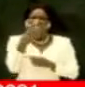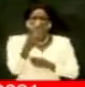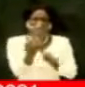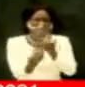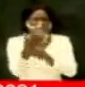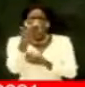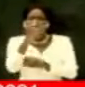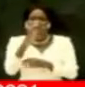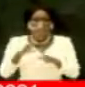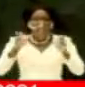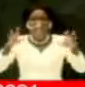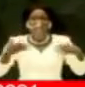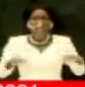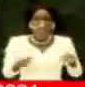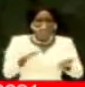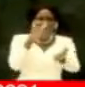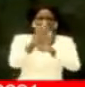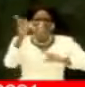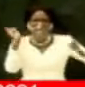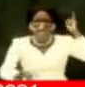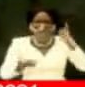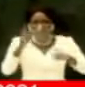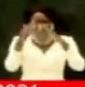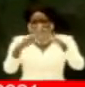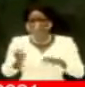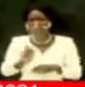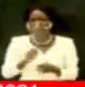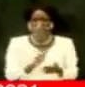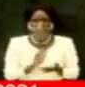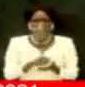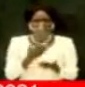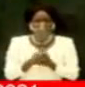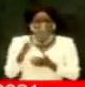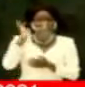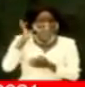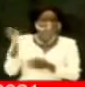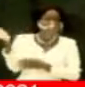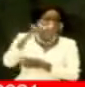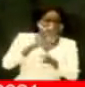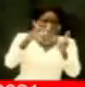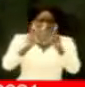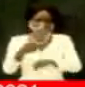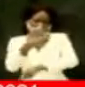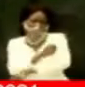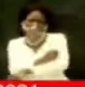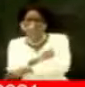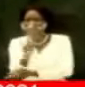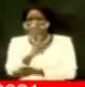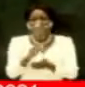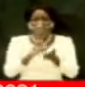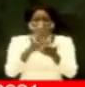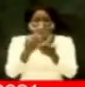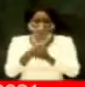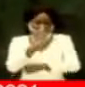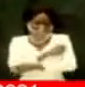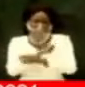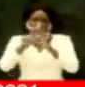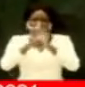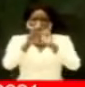manta, kutazopazika utatawa kusikulu, atijifuwa kubola bola kubaya katemera. Katemera wako vidi, situ vile